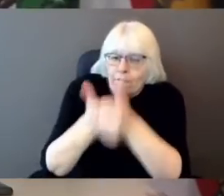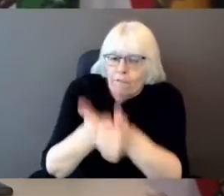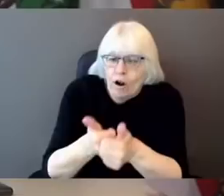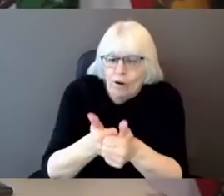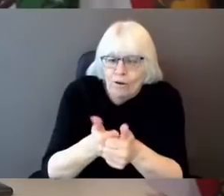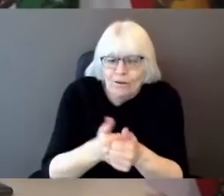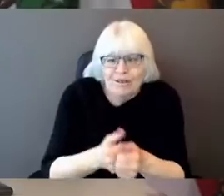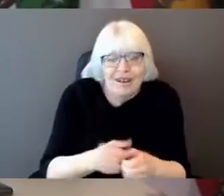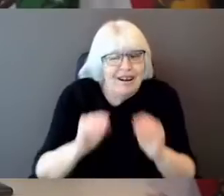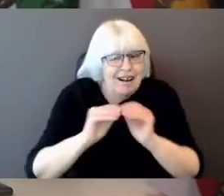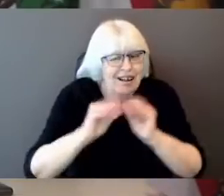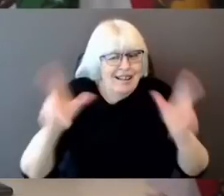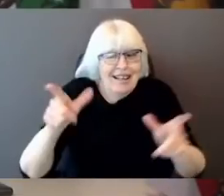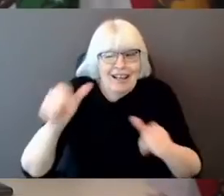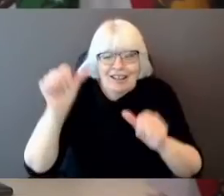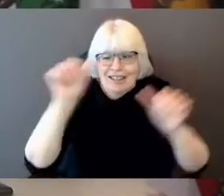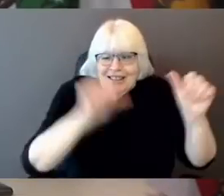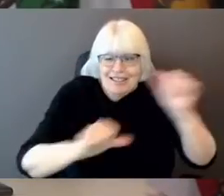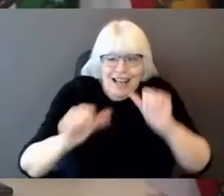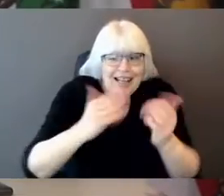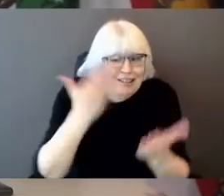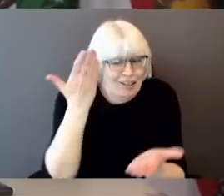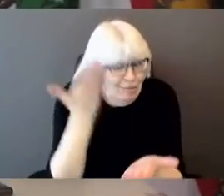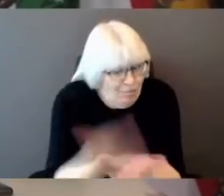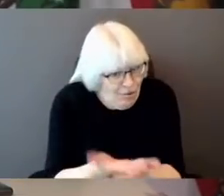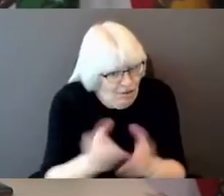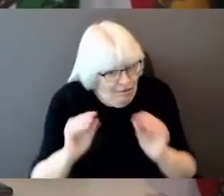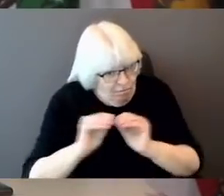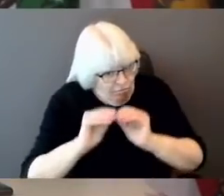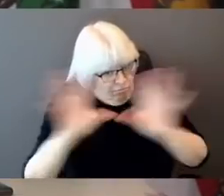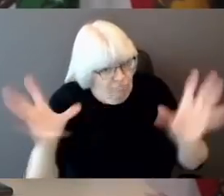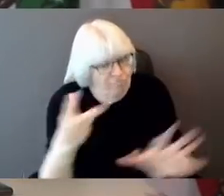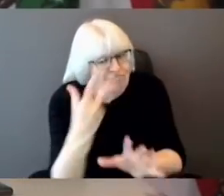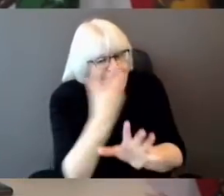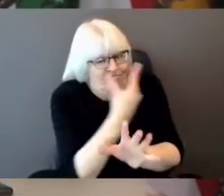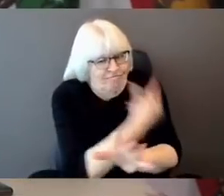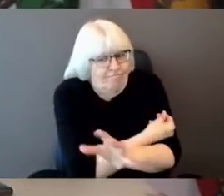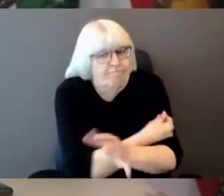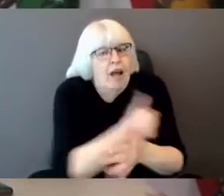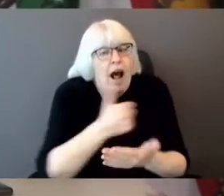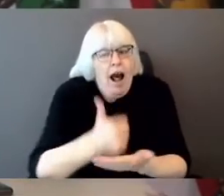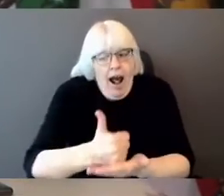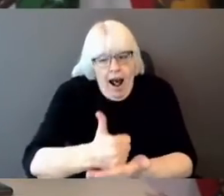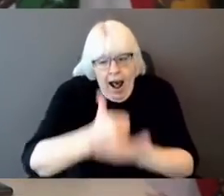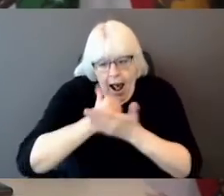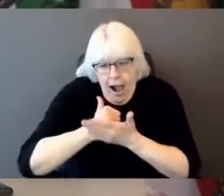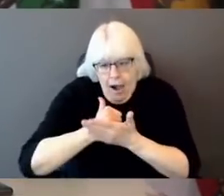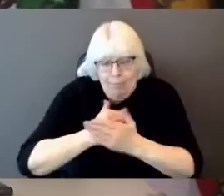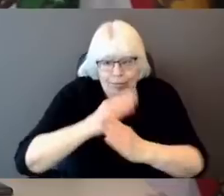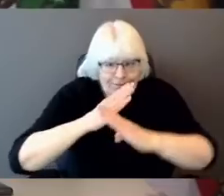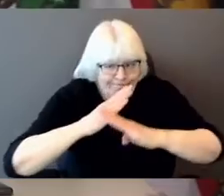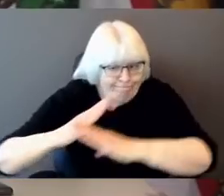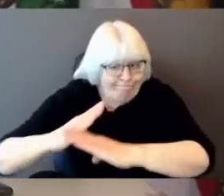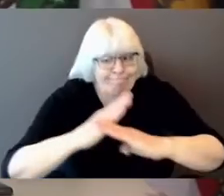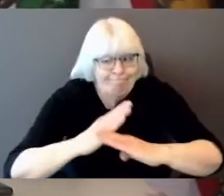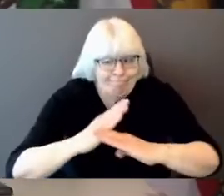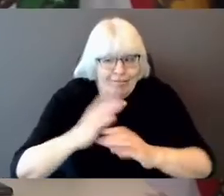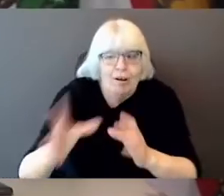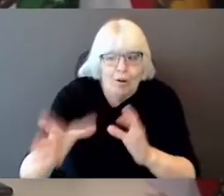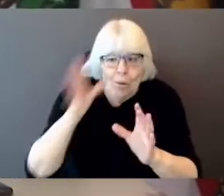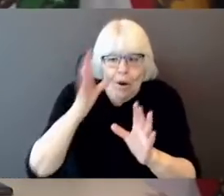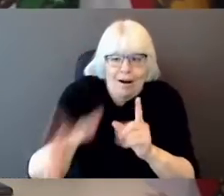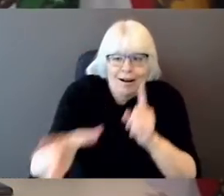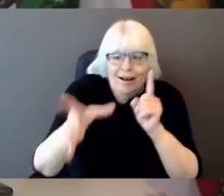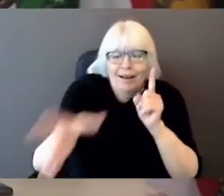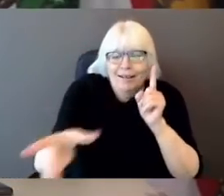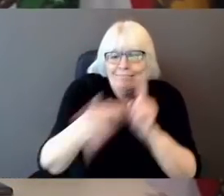if you contract COVID-19. The proof is that all islanders should be looking at it directly in the face, that